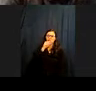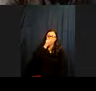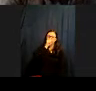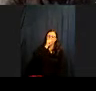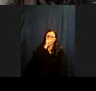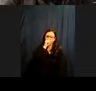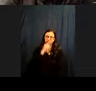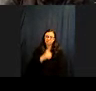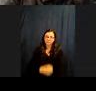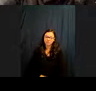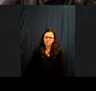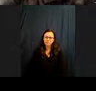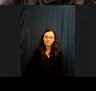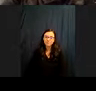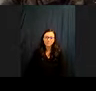Blues.